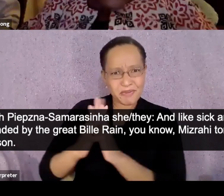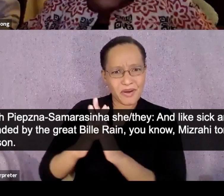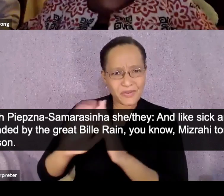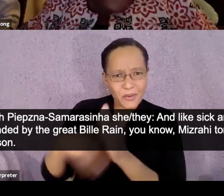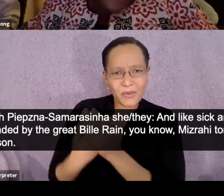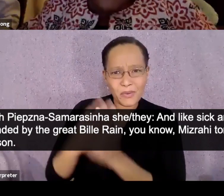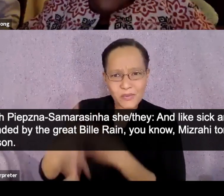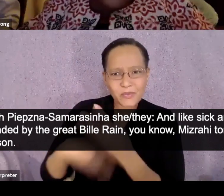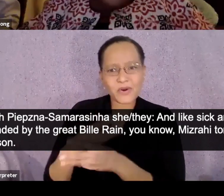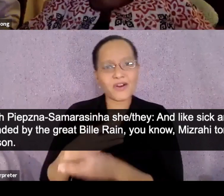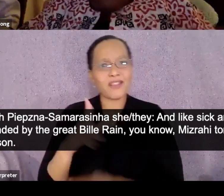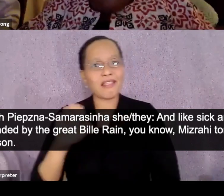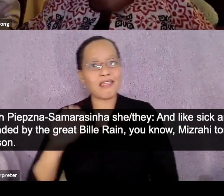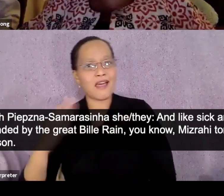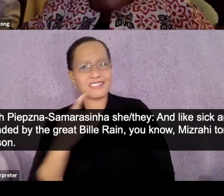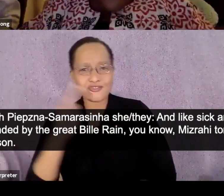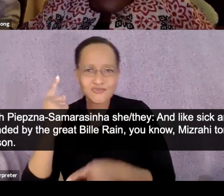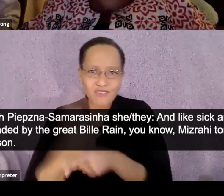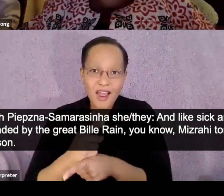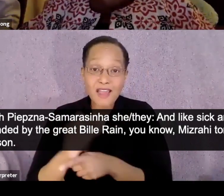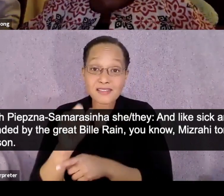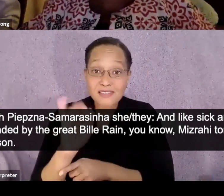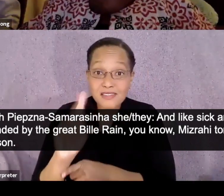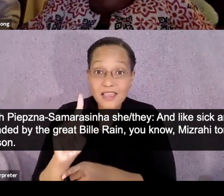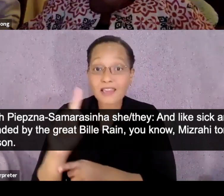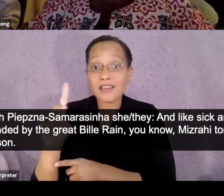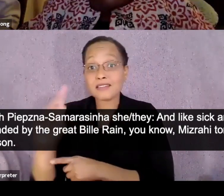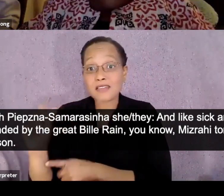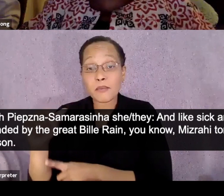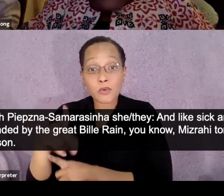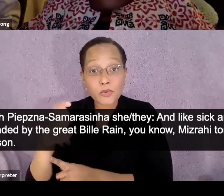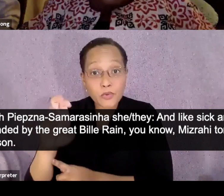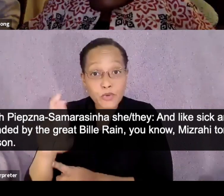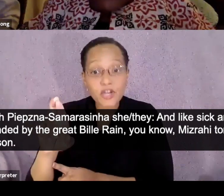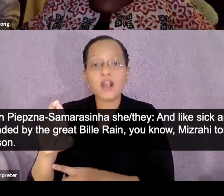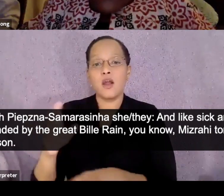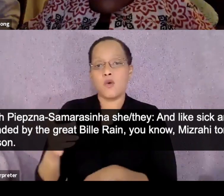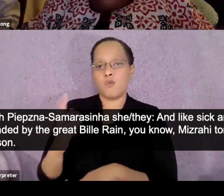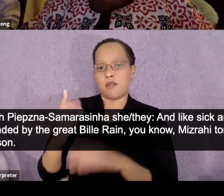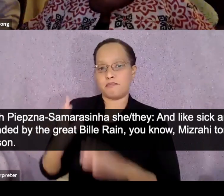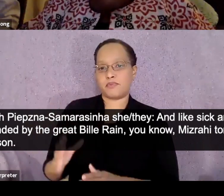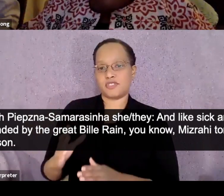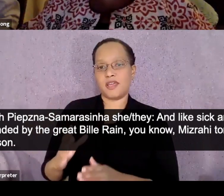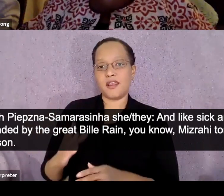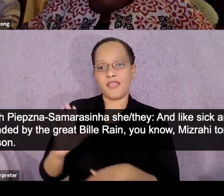Disabled Queers, which I always shouted out, which was founded by the great Billie Rain, Billie